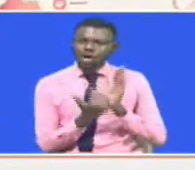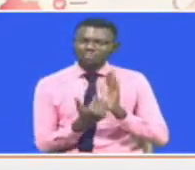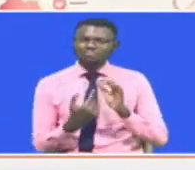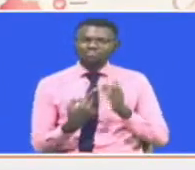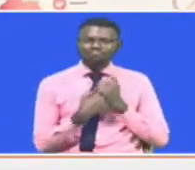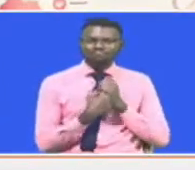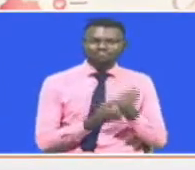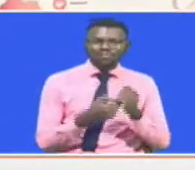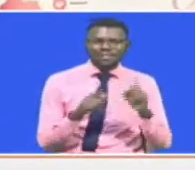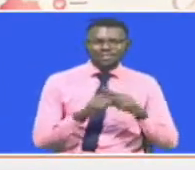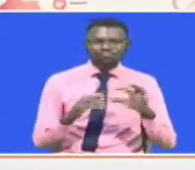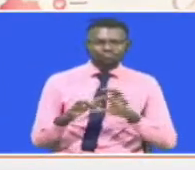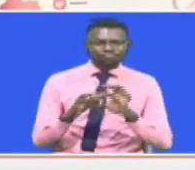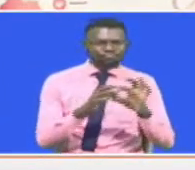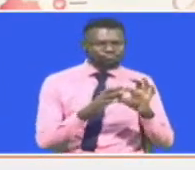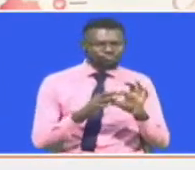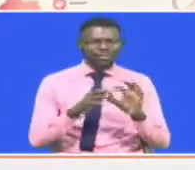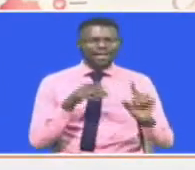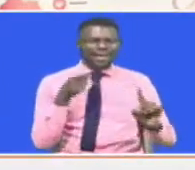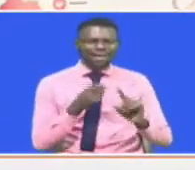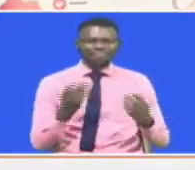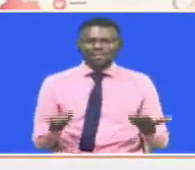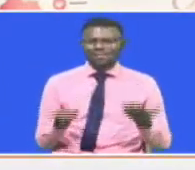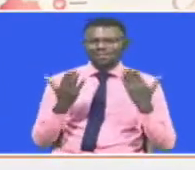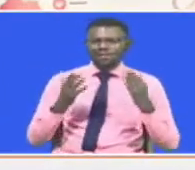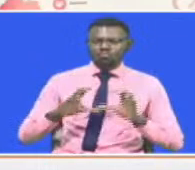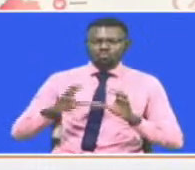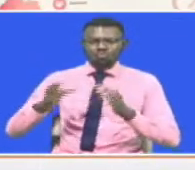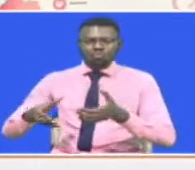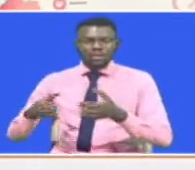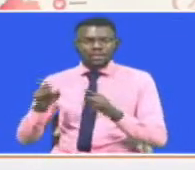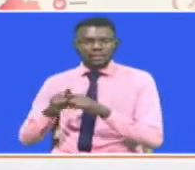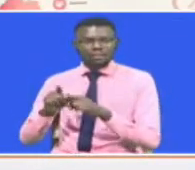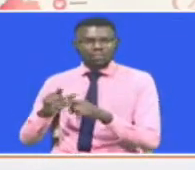collaborations to uplift our communities, and I believe this is what